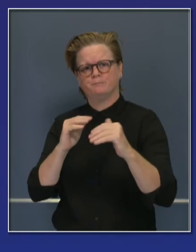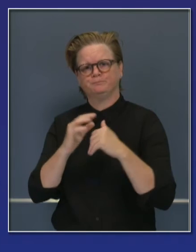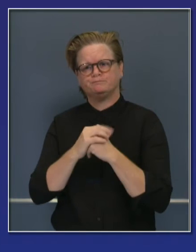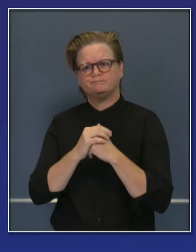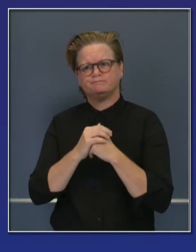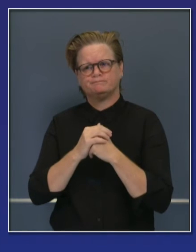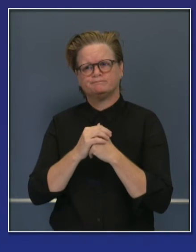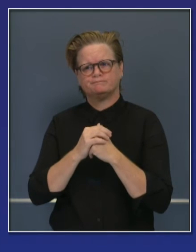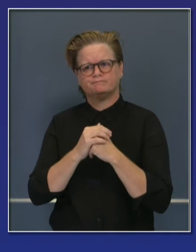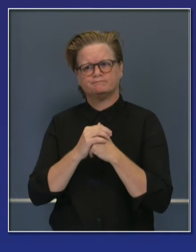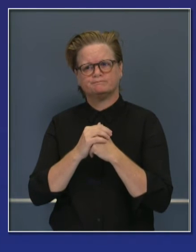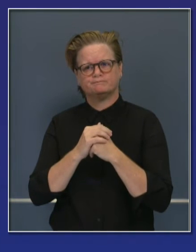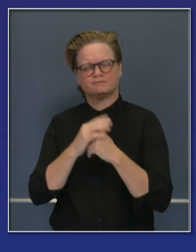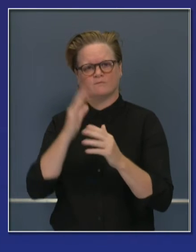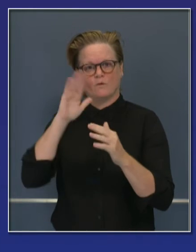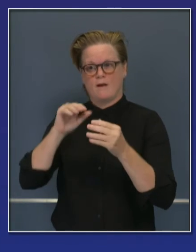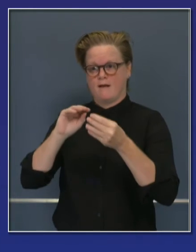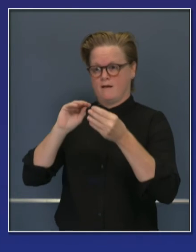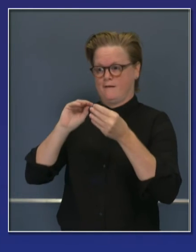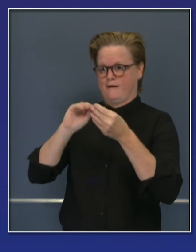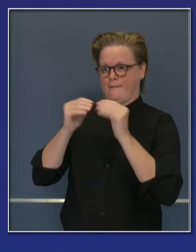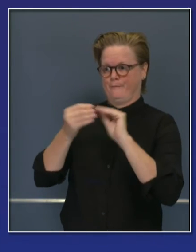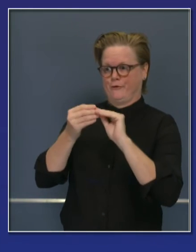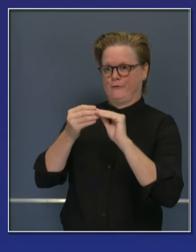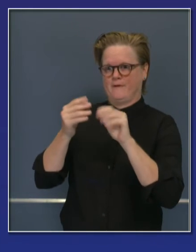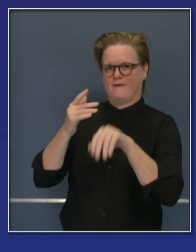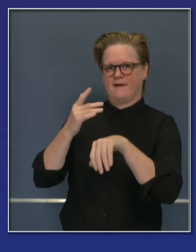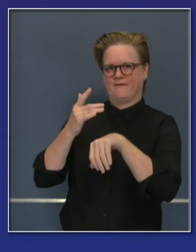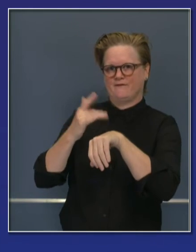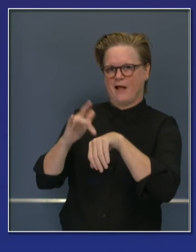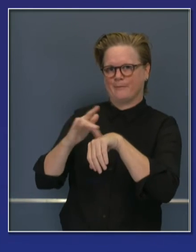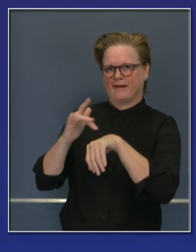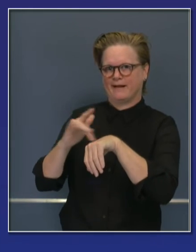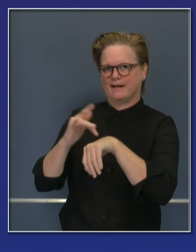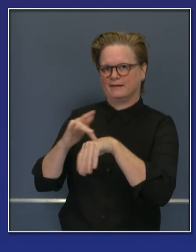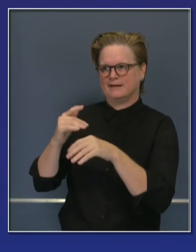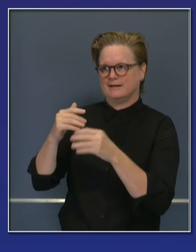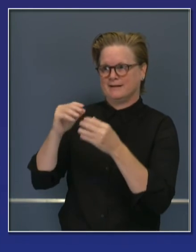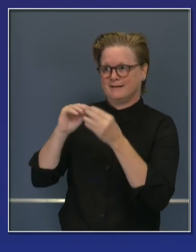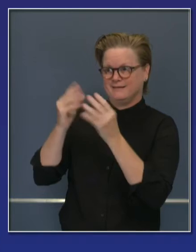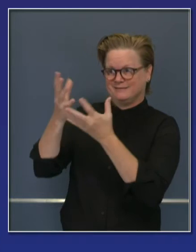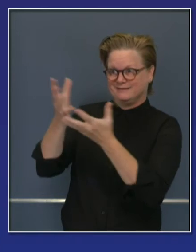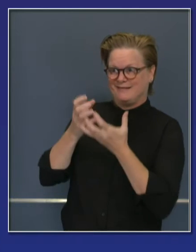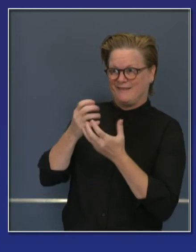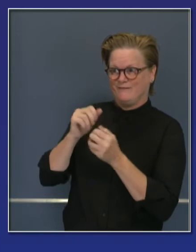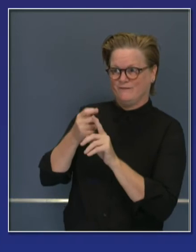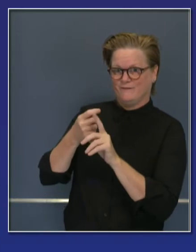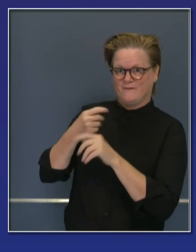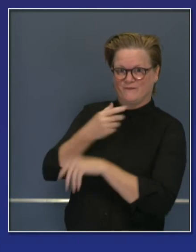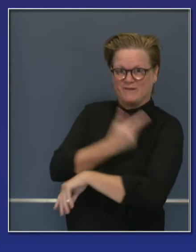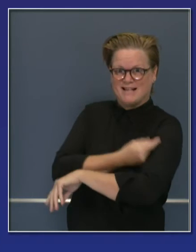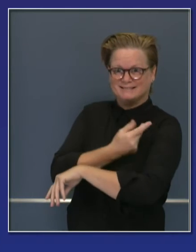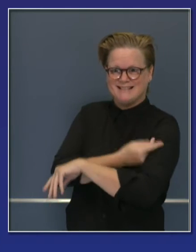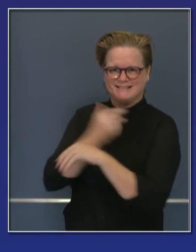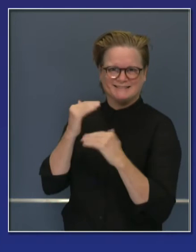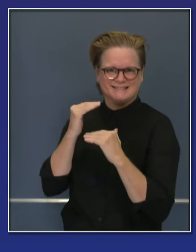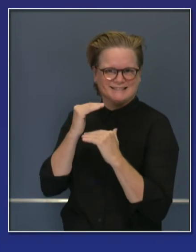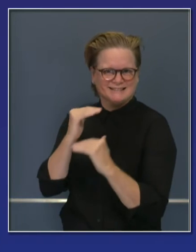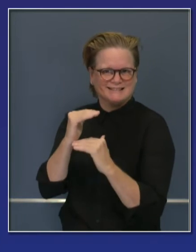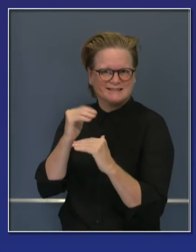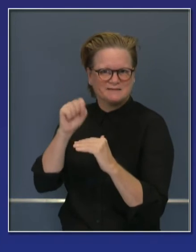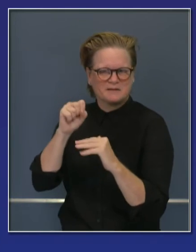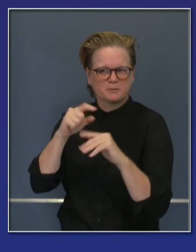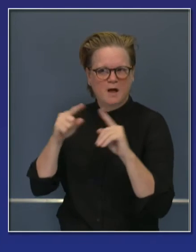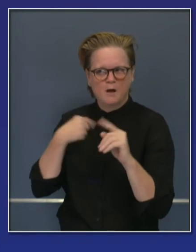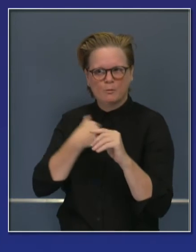the availability, the doses of the first tranche of vaccines. There is some